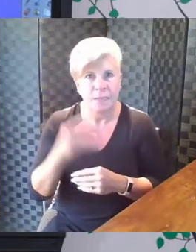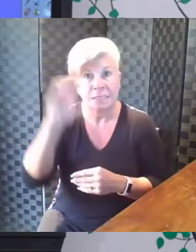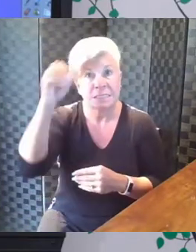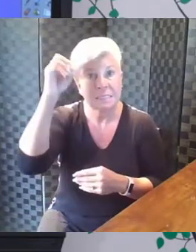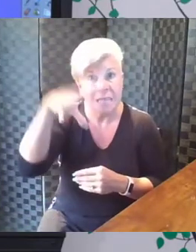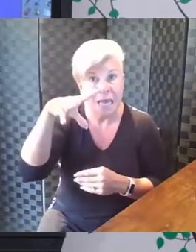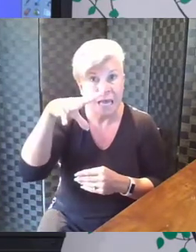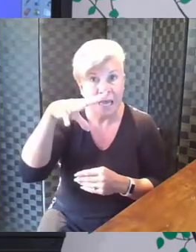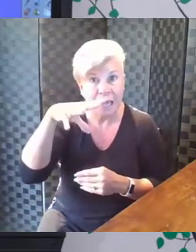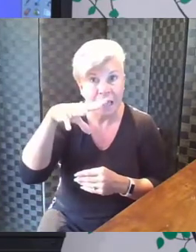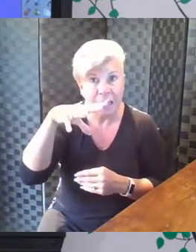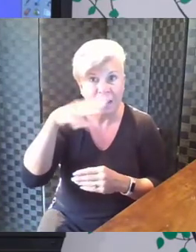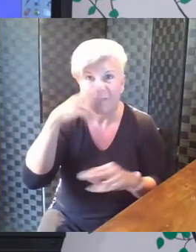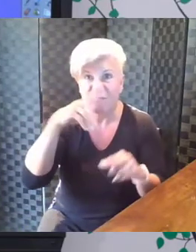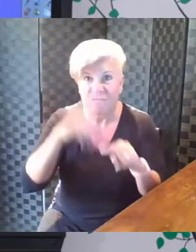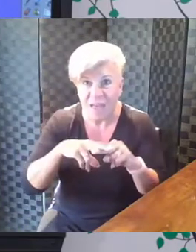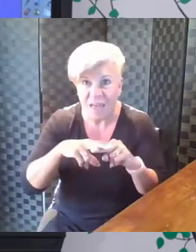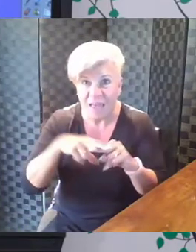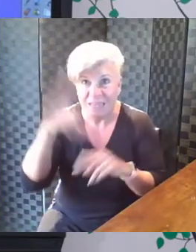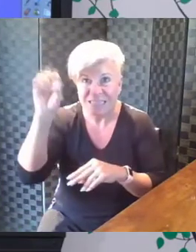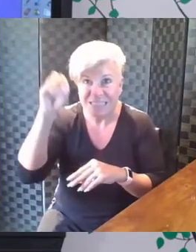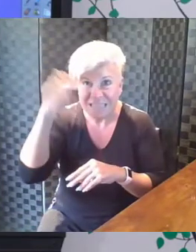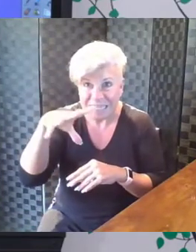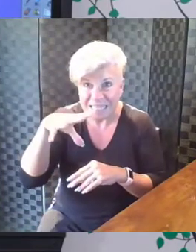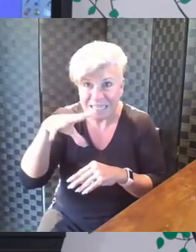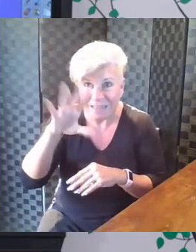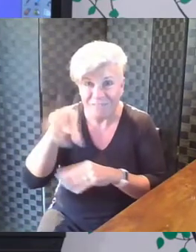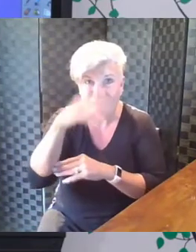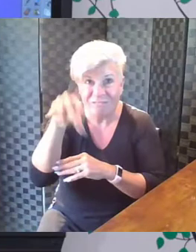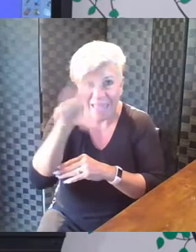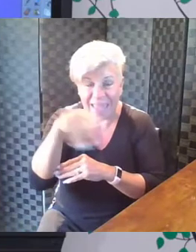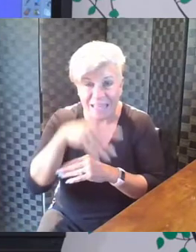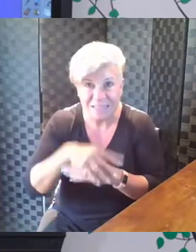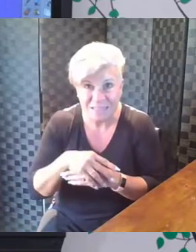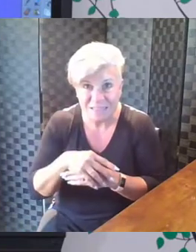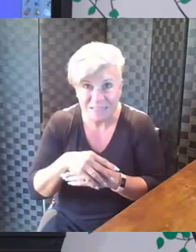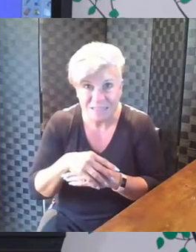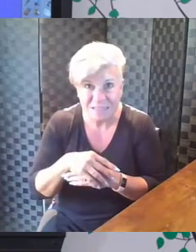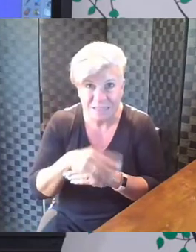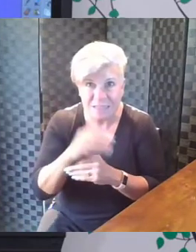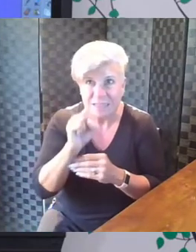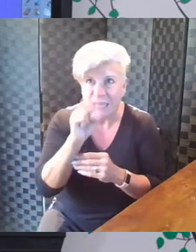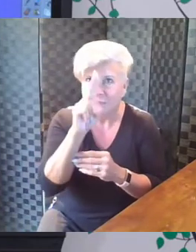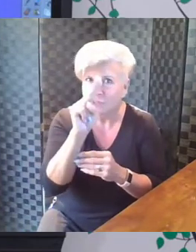Sun, fun, sunny, fan.